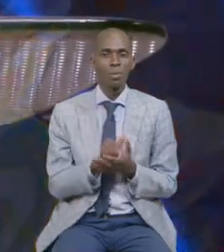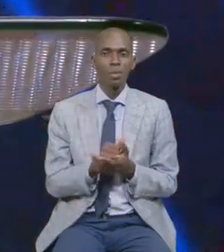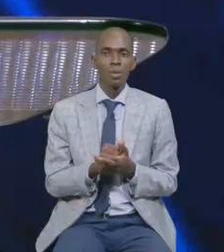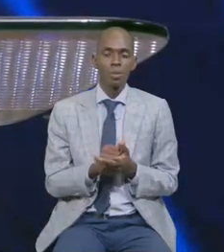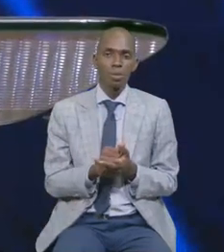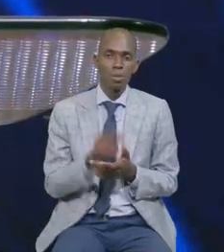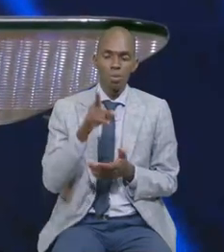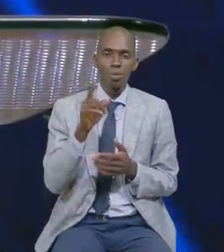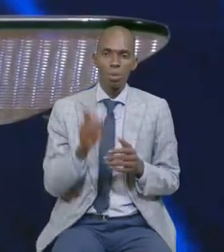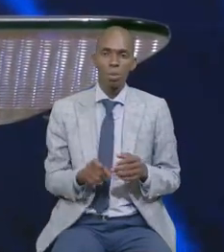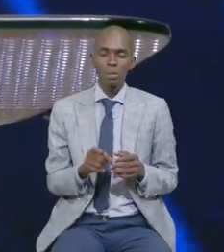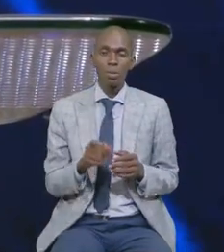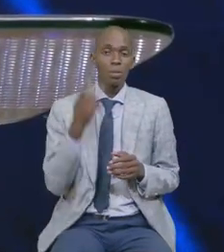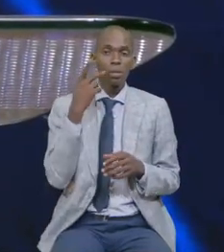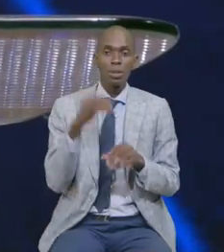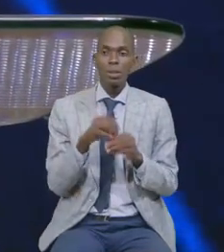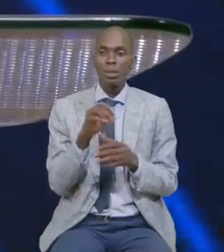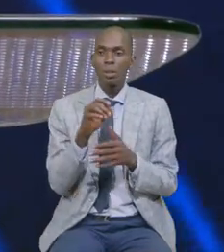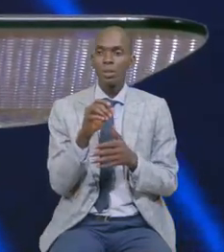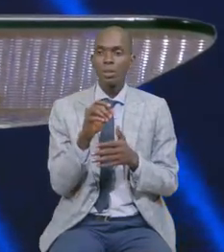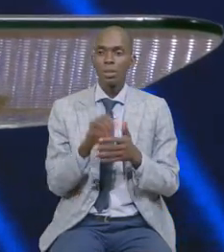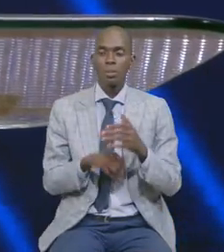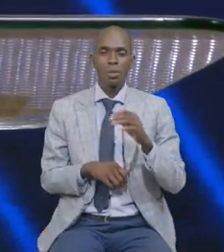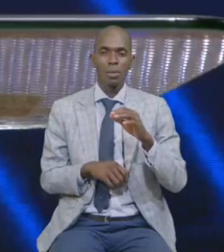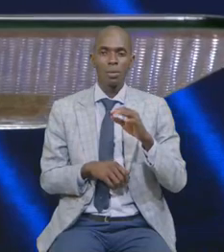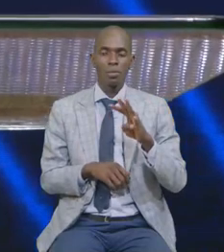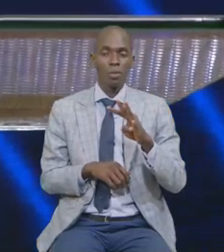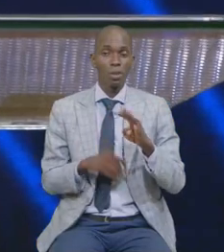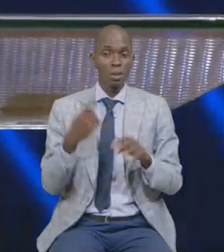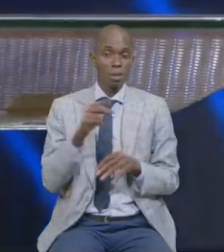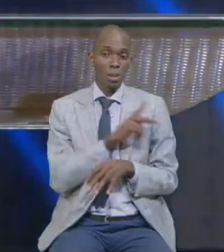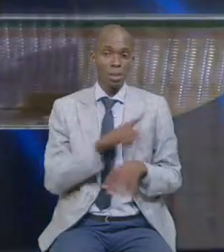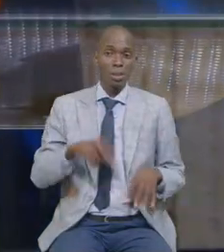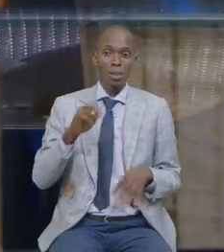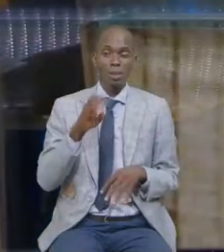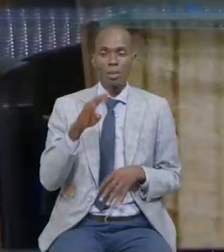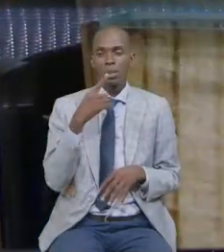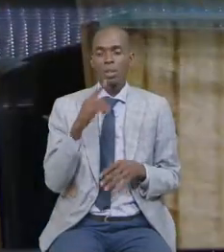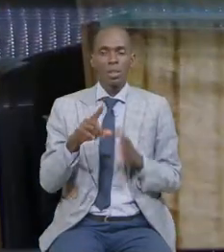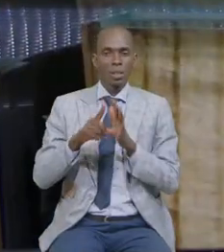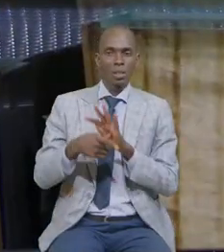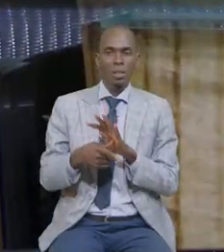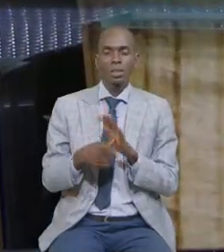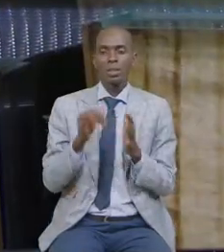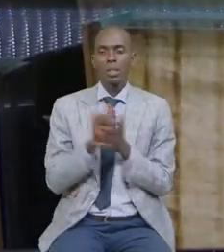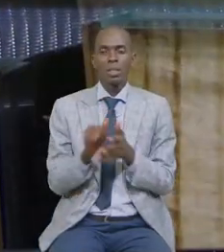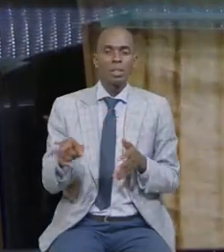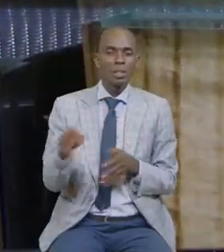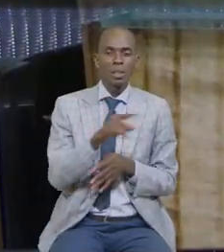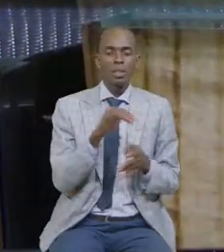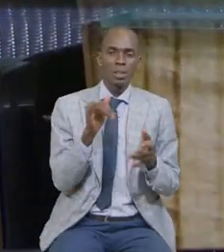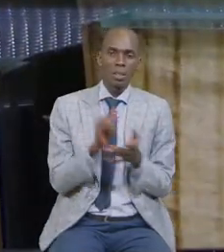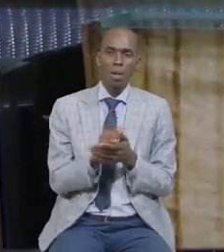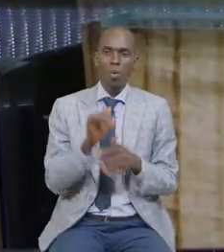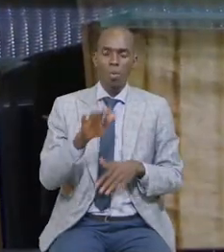said later in chapter four they that walk in Pride God is